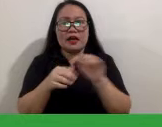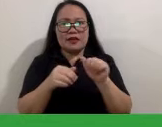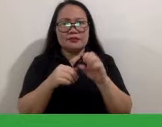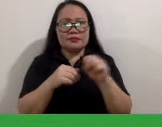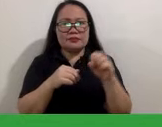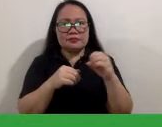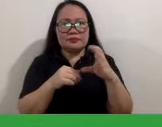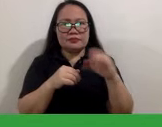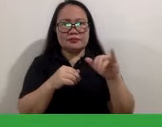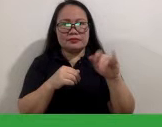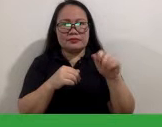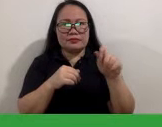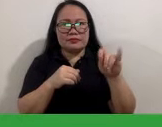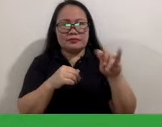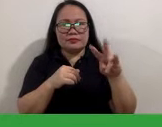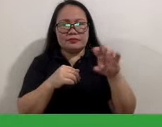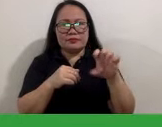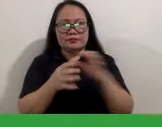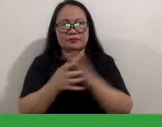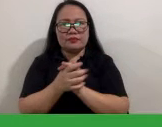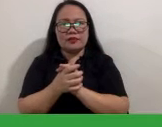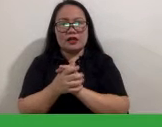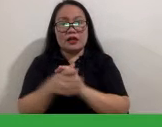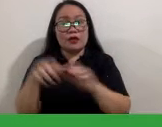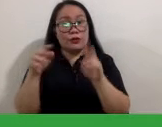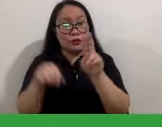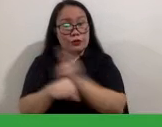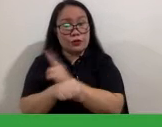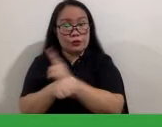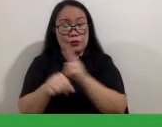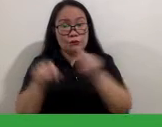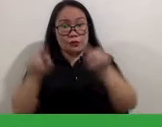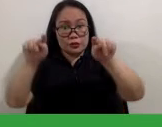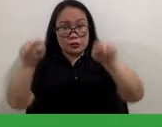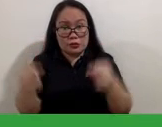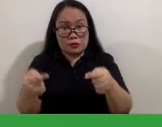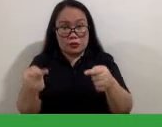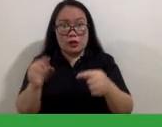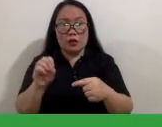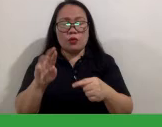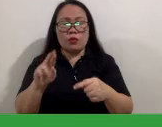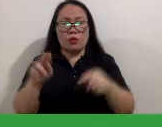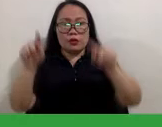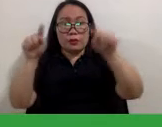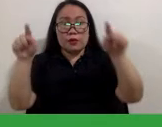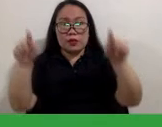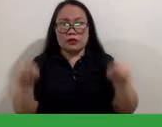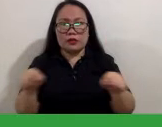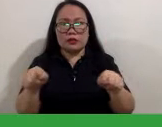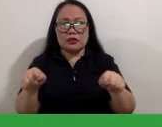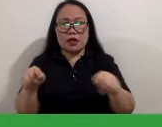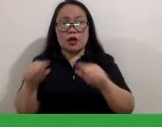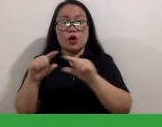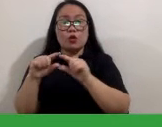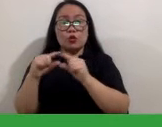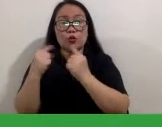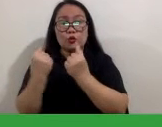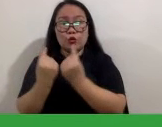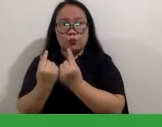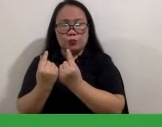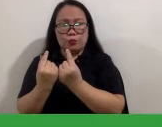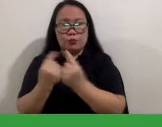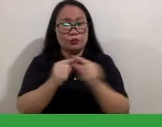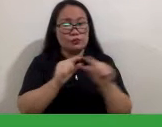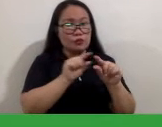Kapag ginagamitan siya ng brackets or parenthesis. So, tatandaan na kapag groupings ang